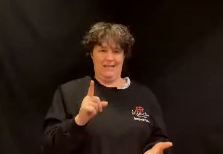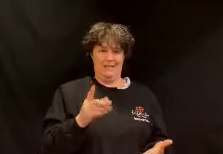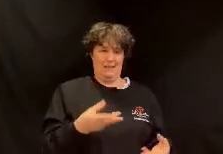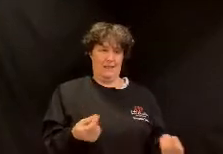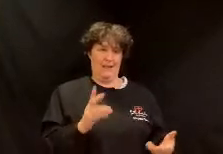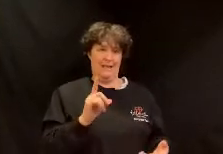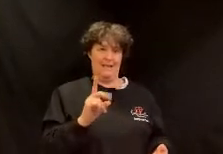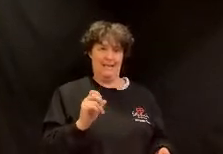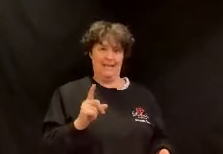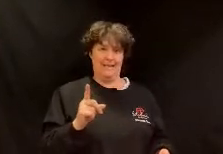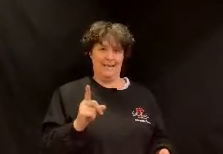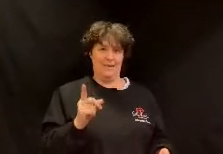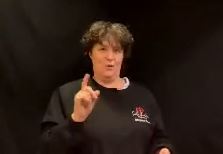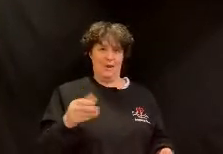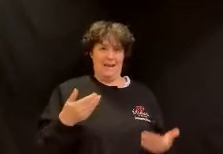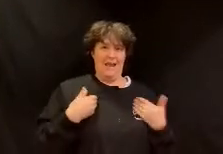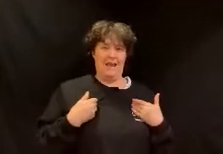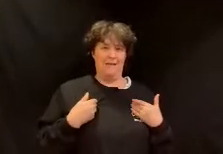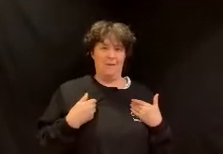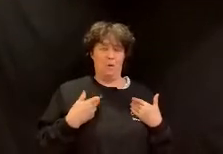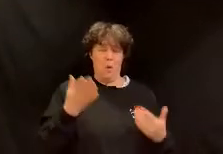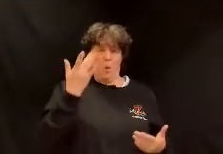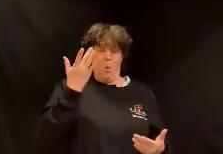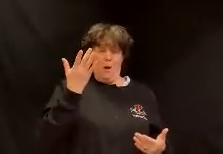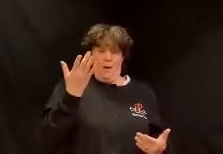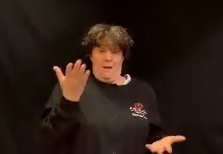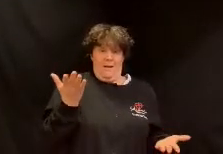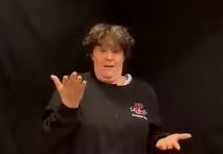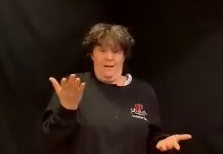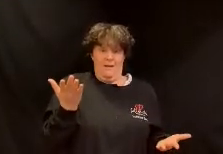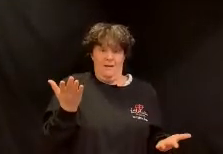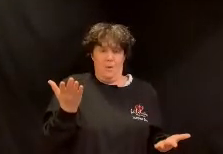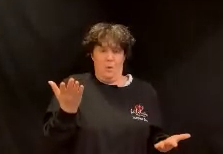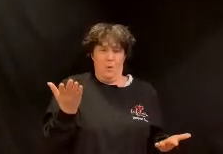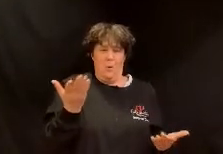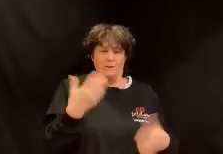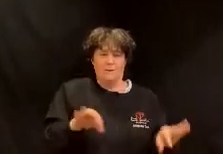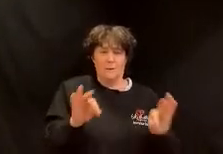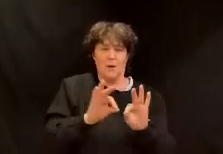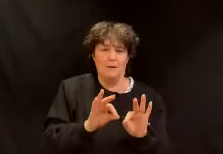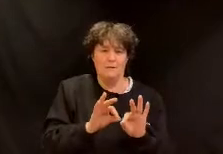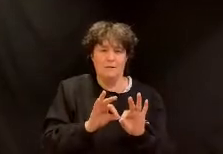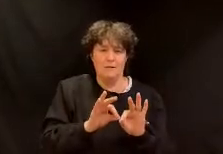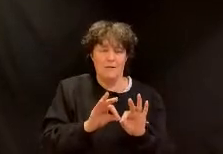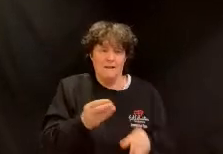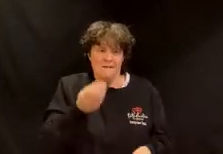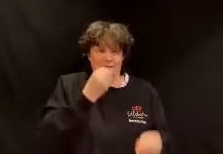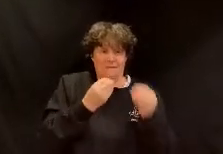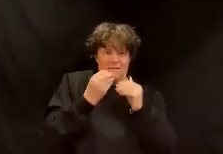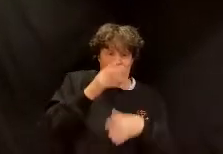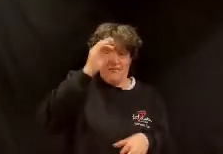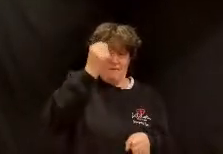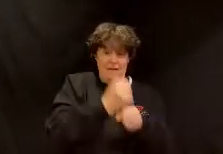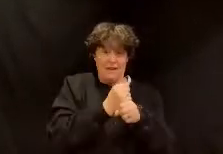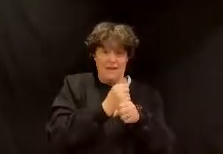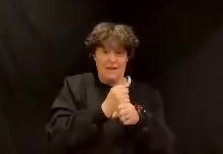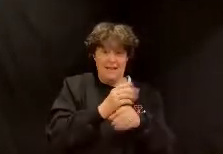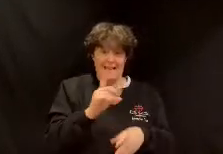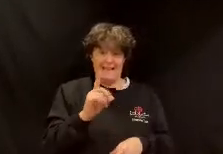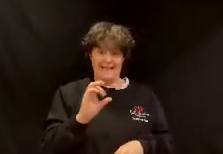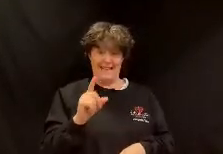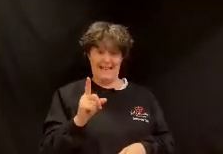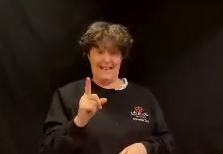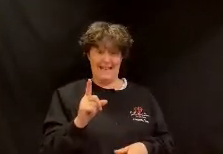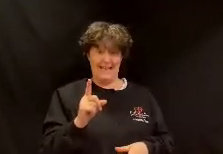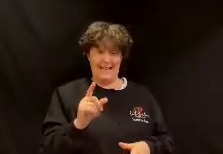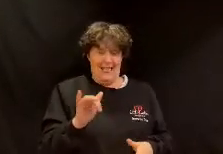Come on, church. Why do I'm telling you and I and all of us to feed our faith, because this is the deed.